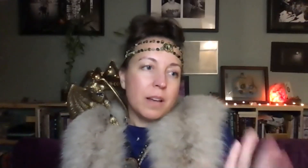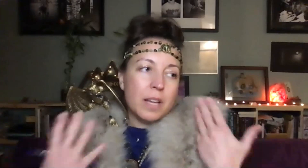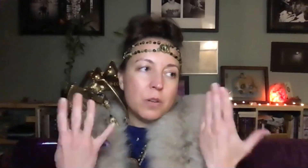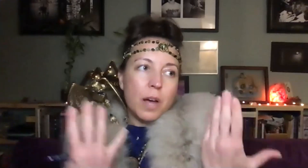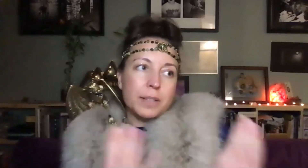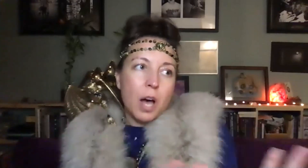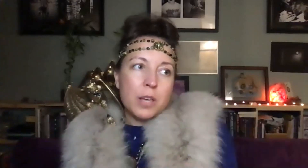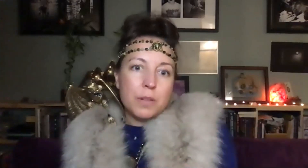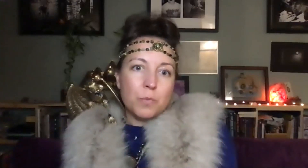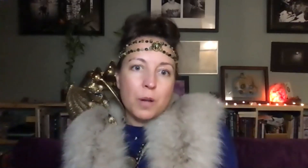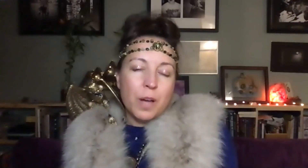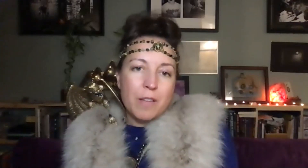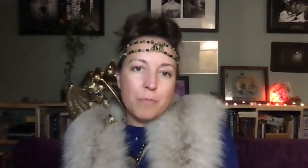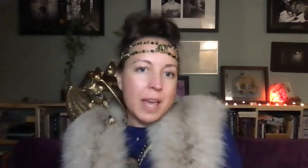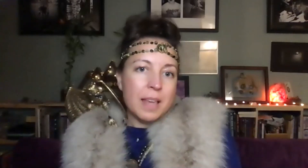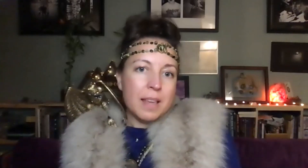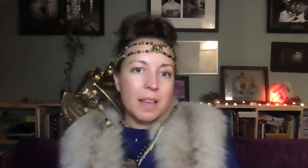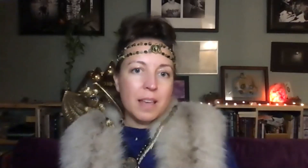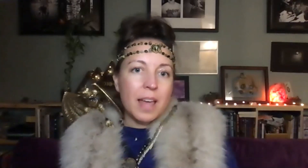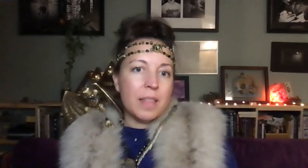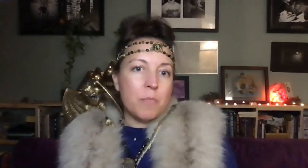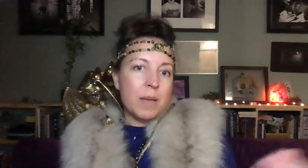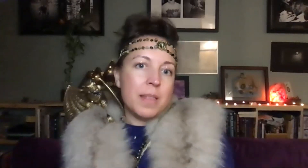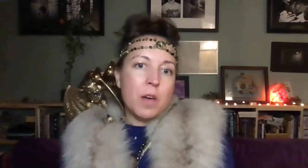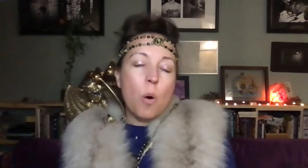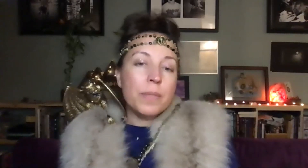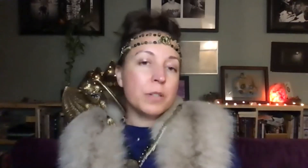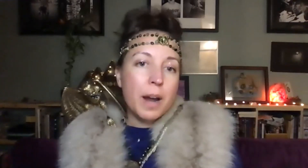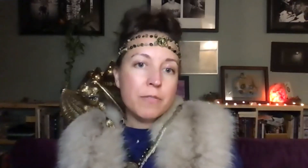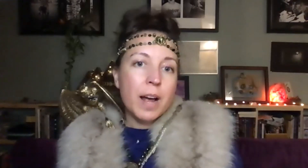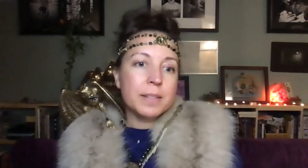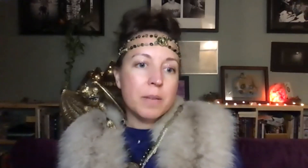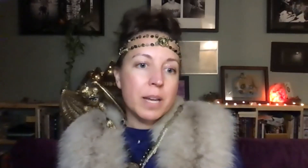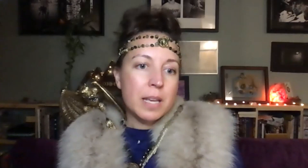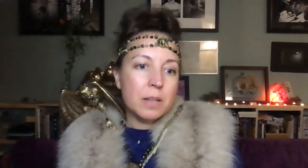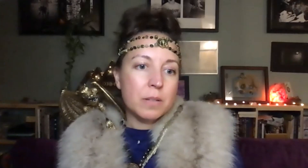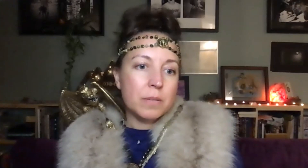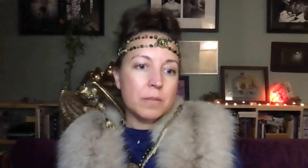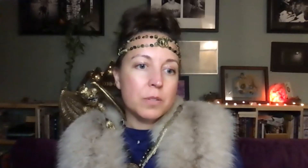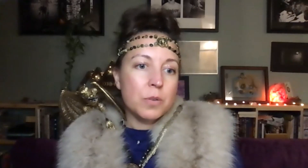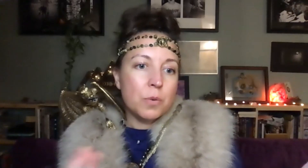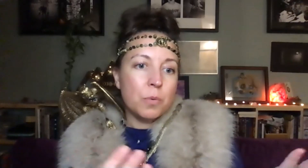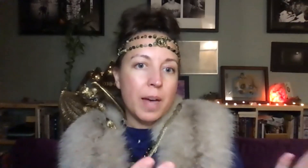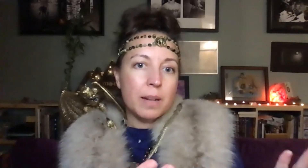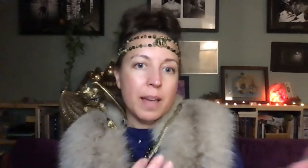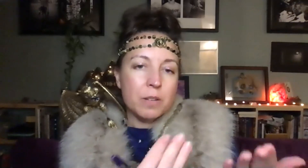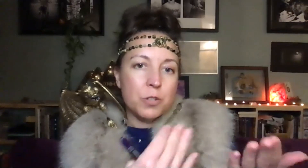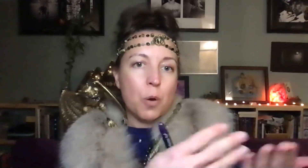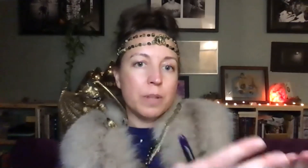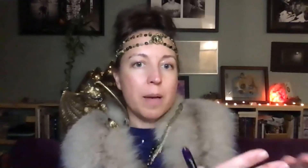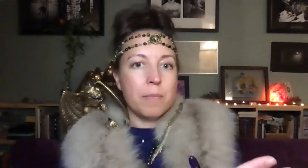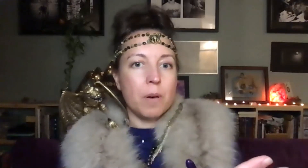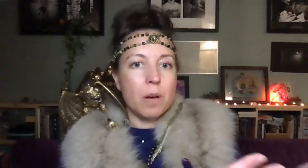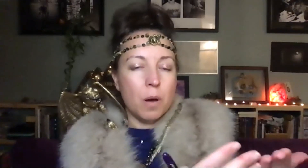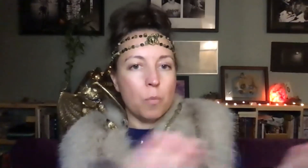look, and I taught you this one way of being, and then maybe they go and they try and find somebody that